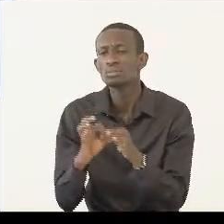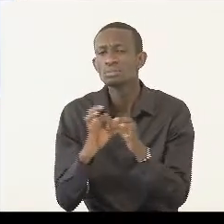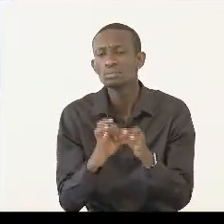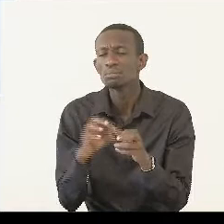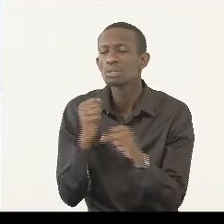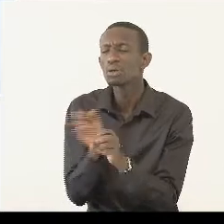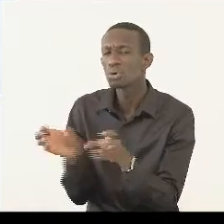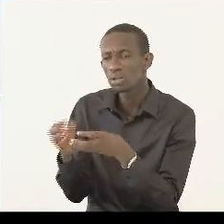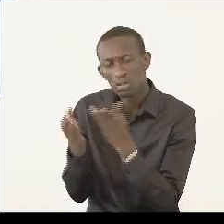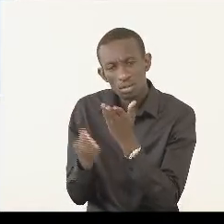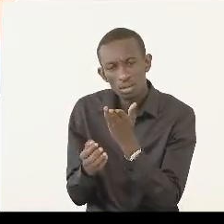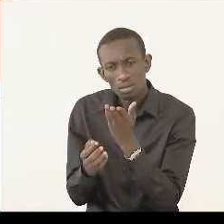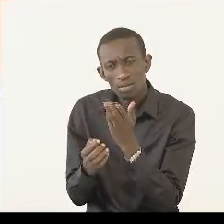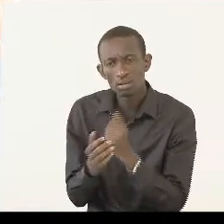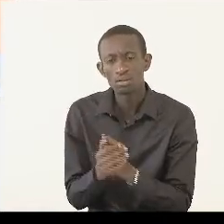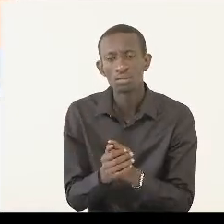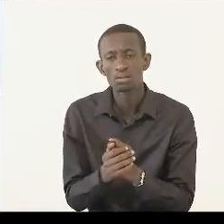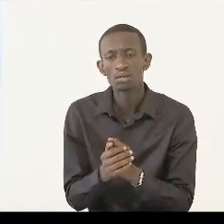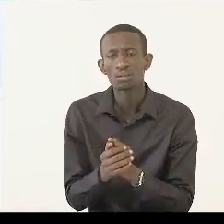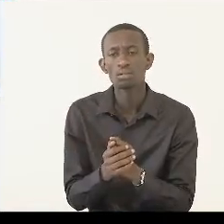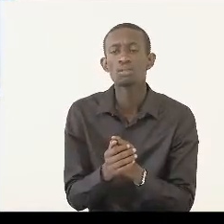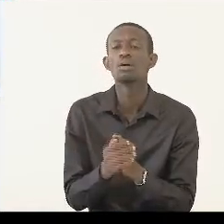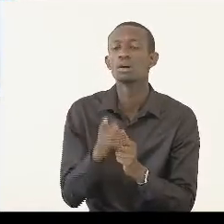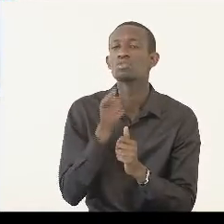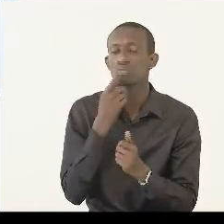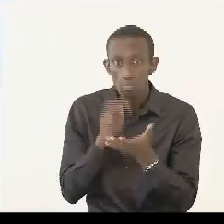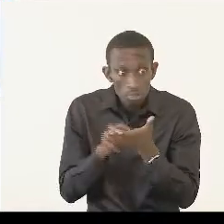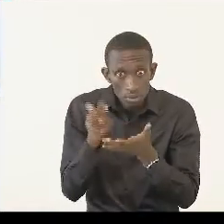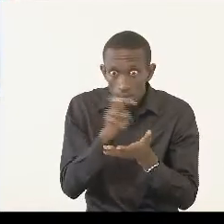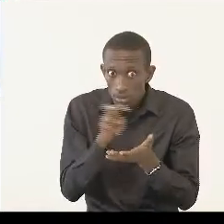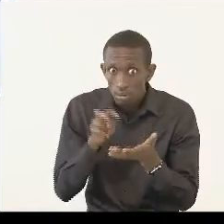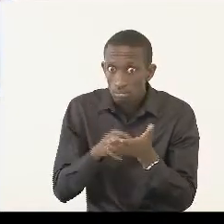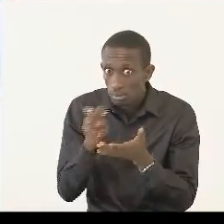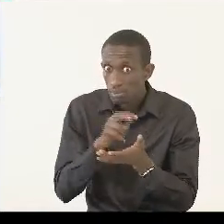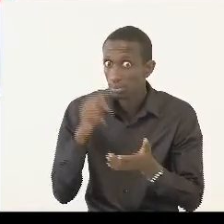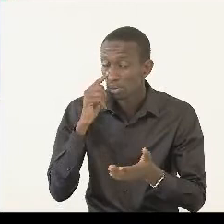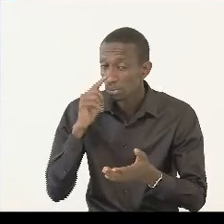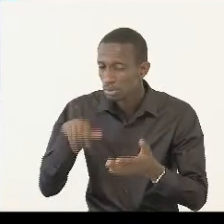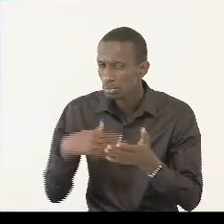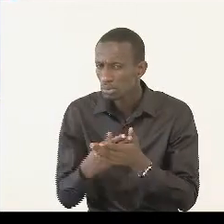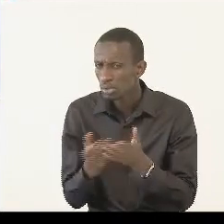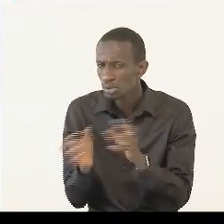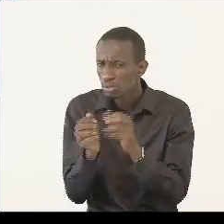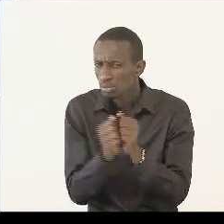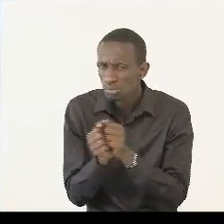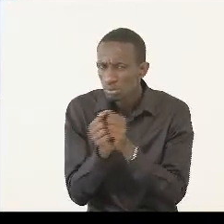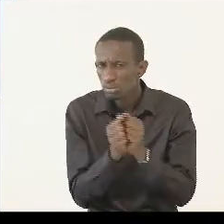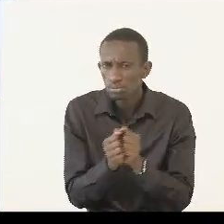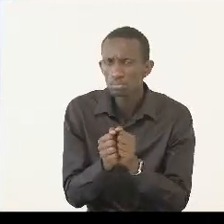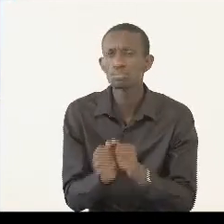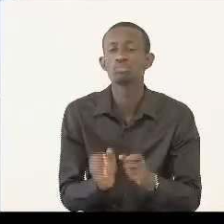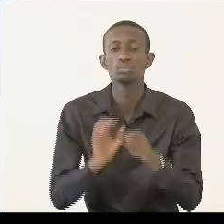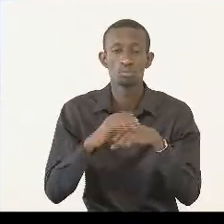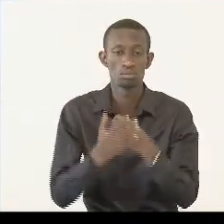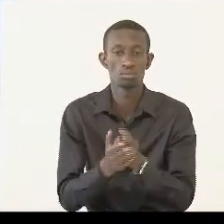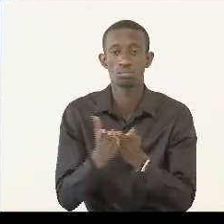glue? So the ligase will have to check for all subsections and glue them up. And then here you